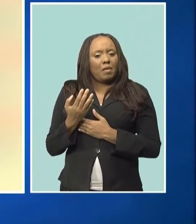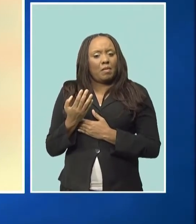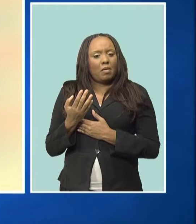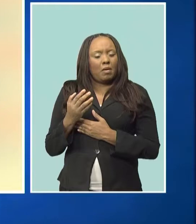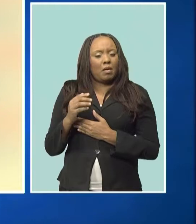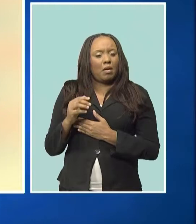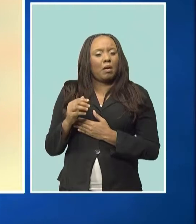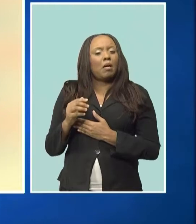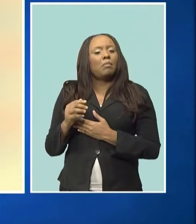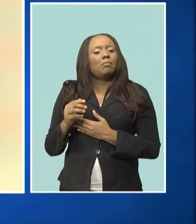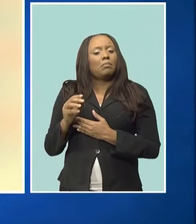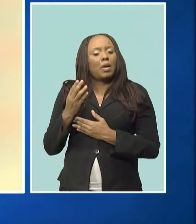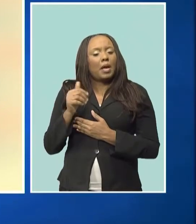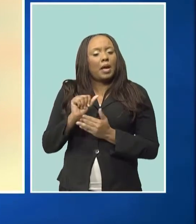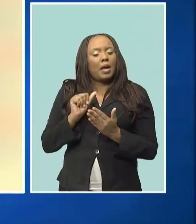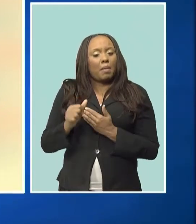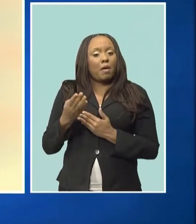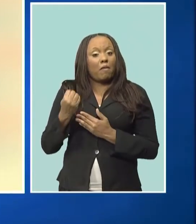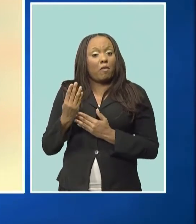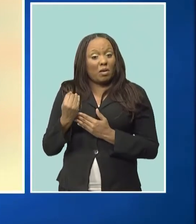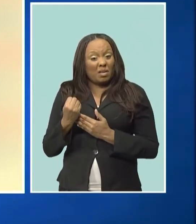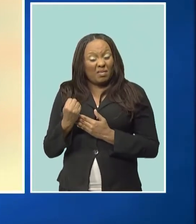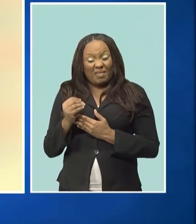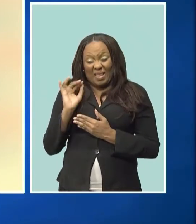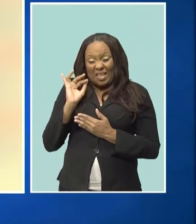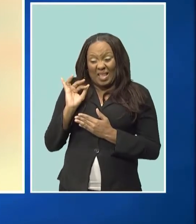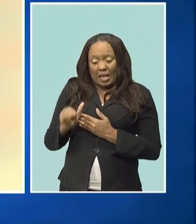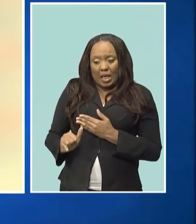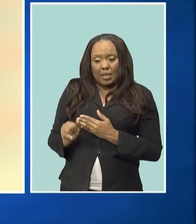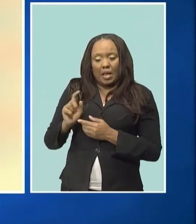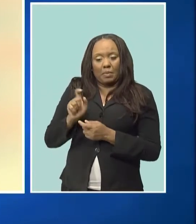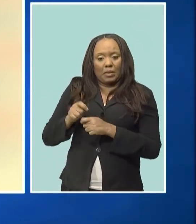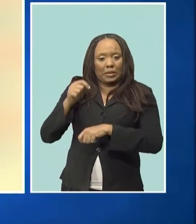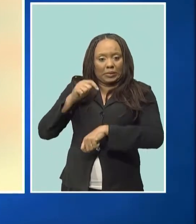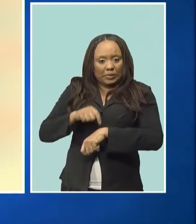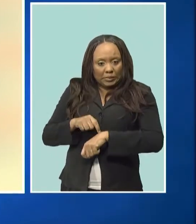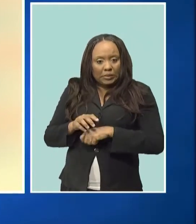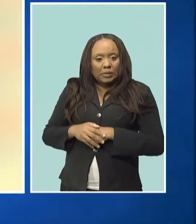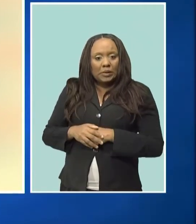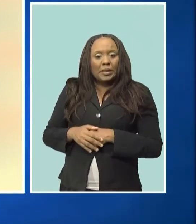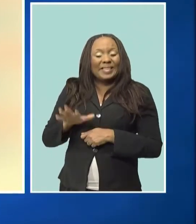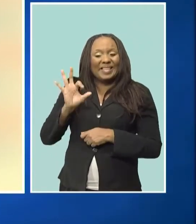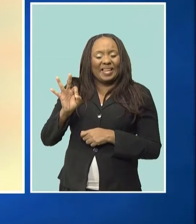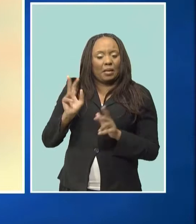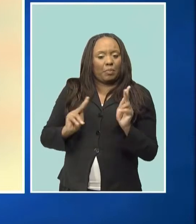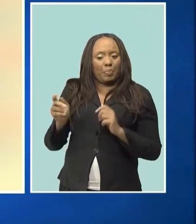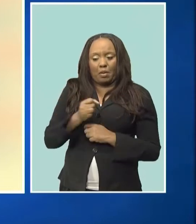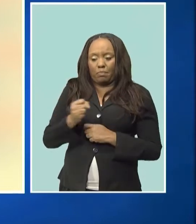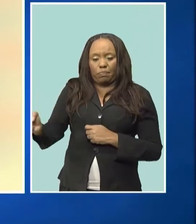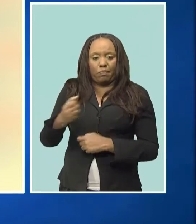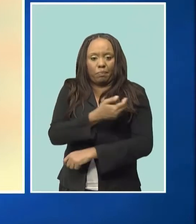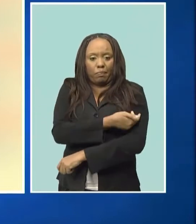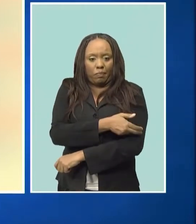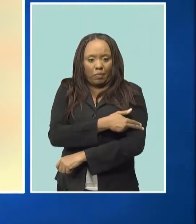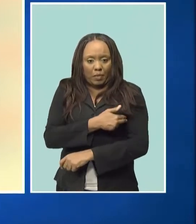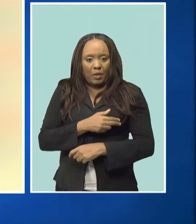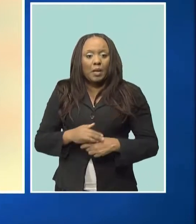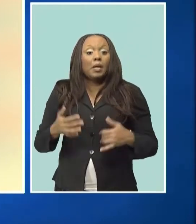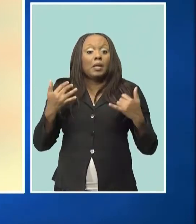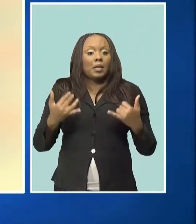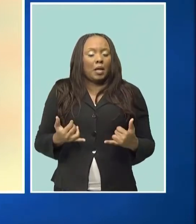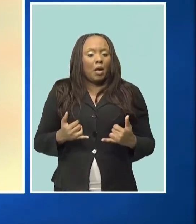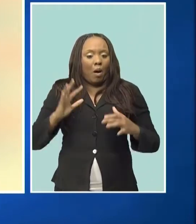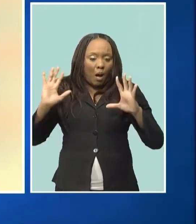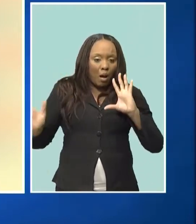remain hospitalized. The latest numbers take the total death toll for COVID to 588, while